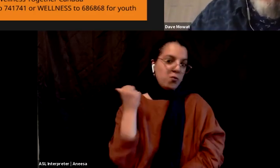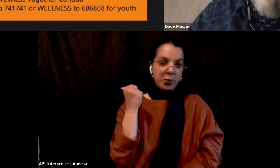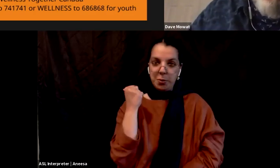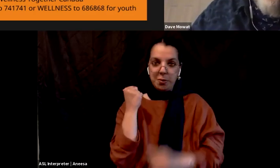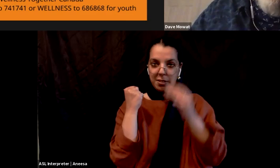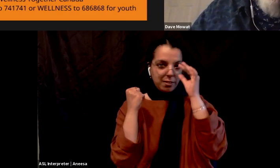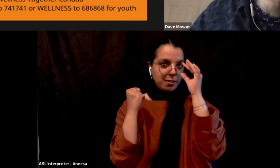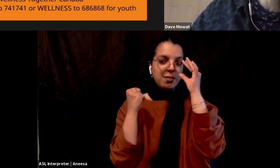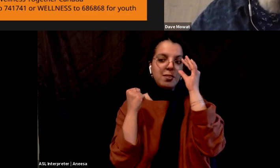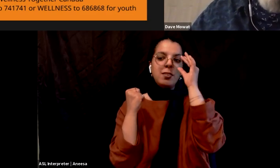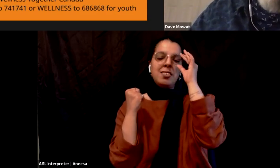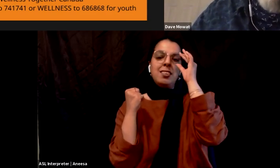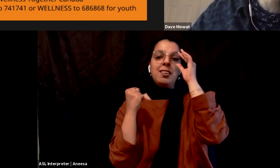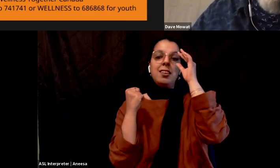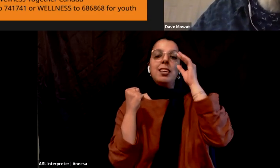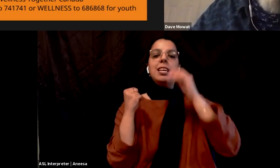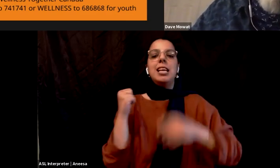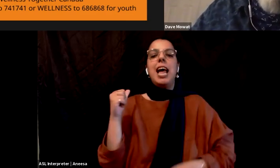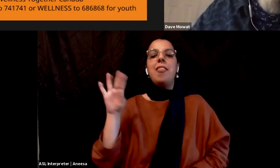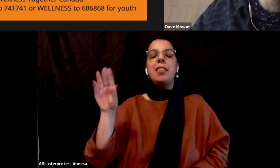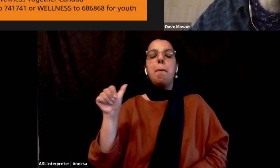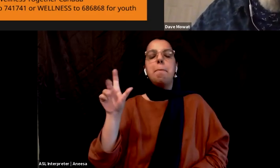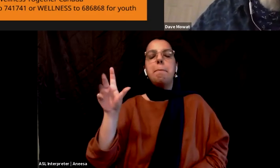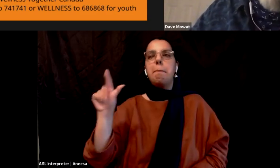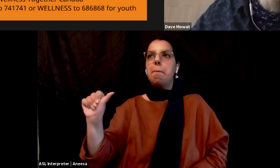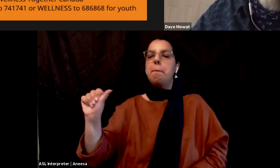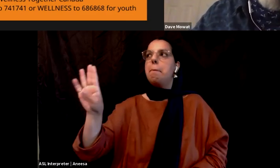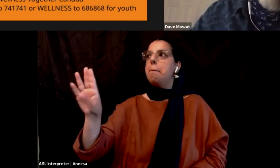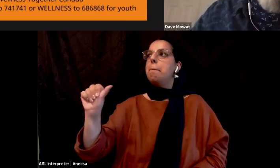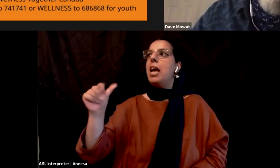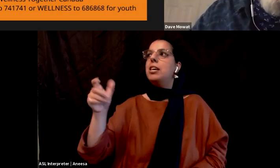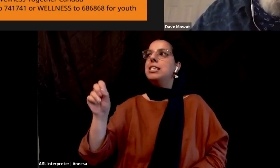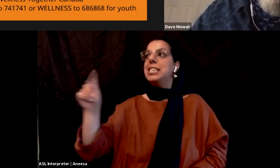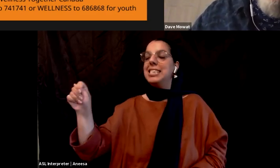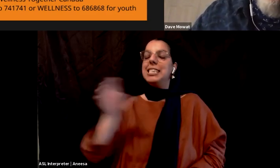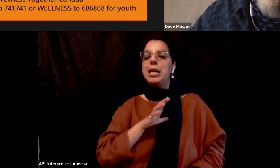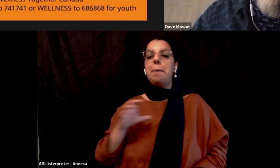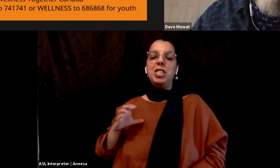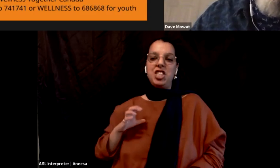Early 1840s, the Bagot Commission is struck. It's an assimilationist